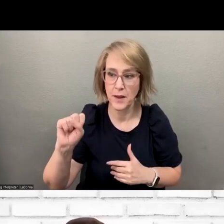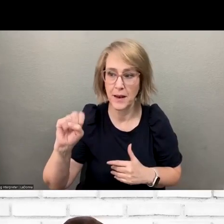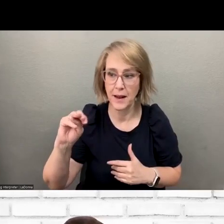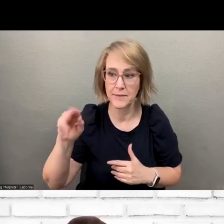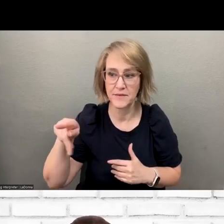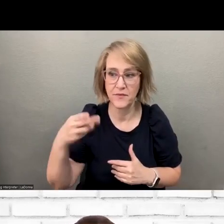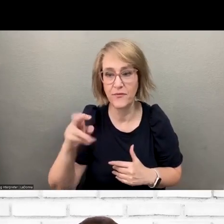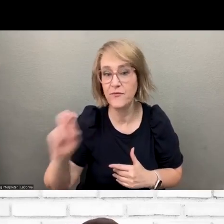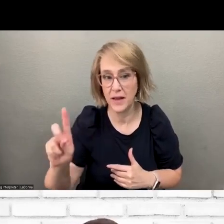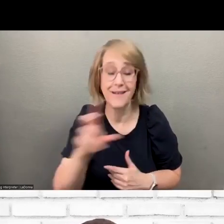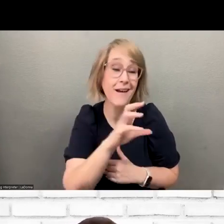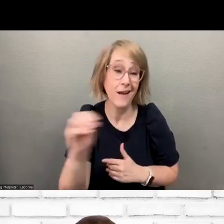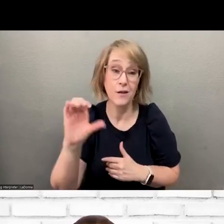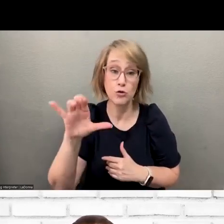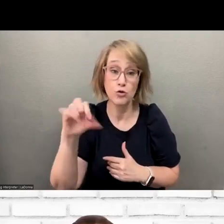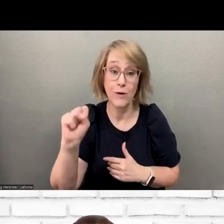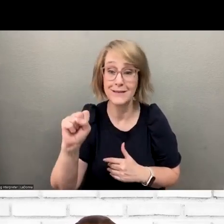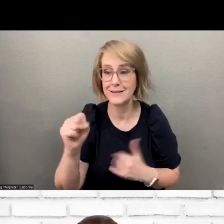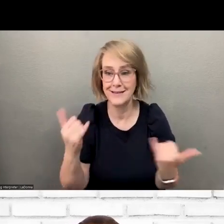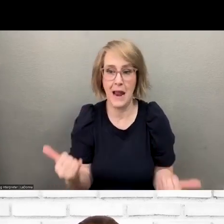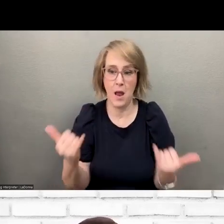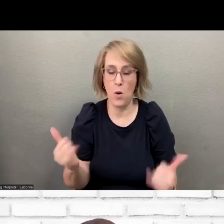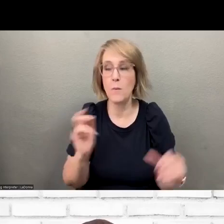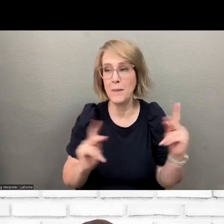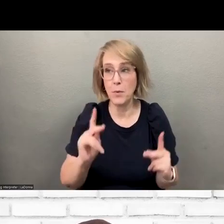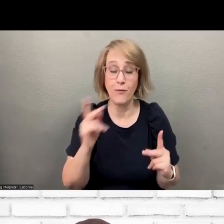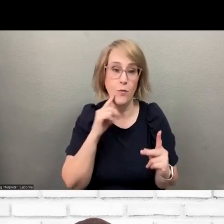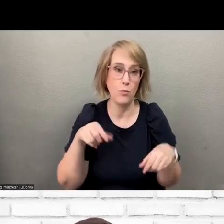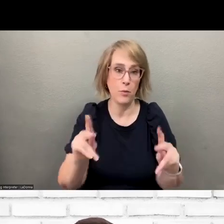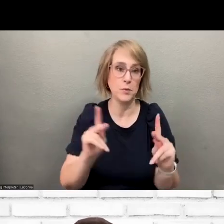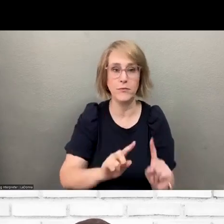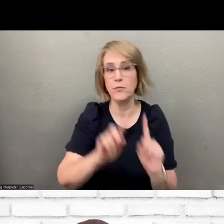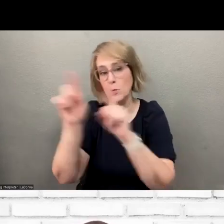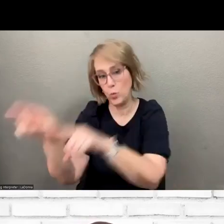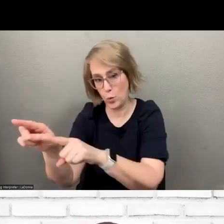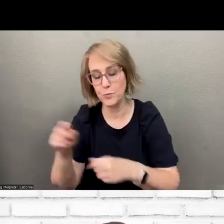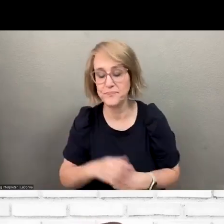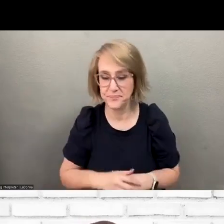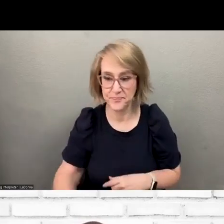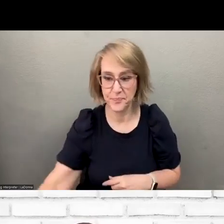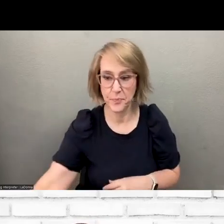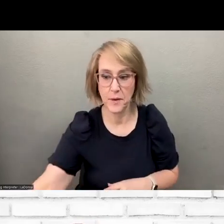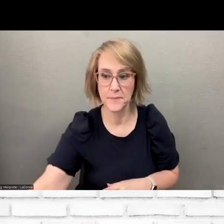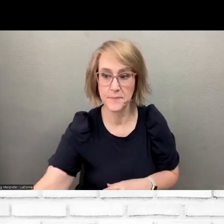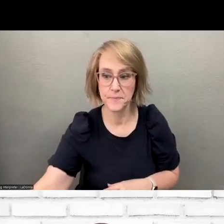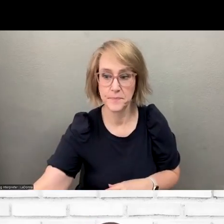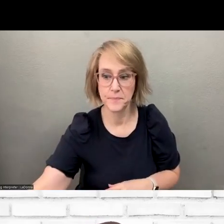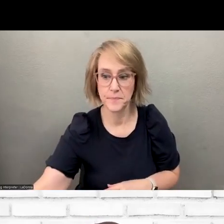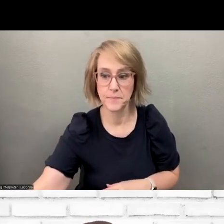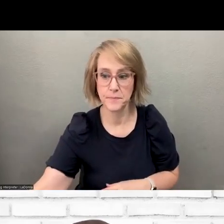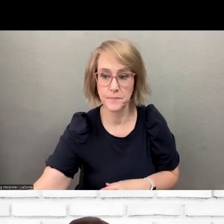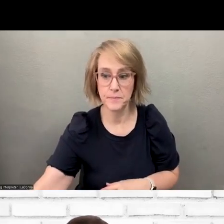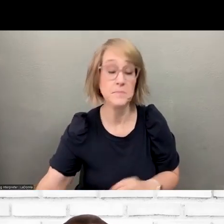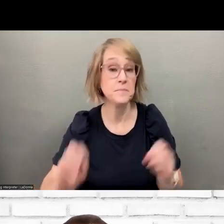the Crisis Now folks for having that opportunity to be there during that time. So let's go ahead and